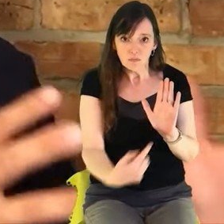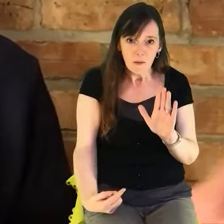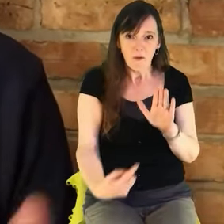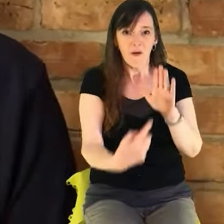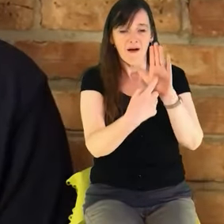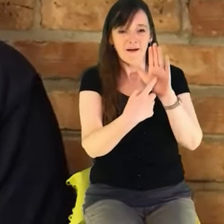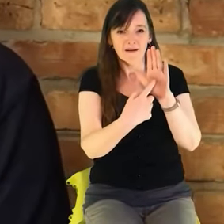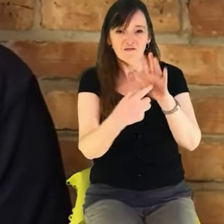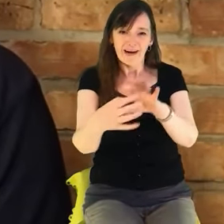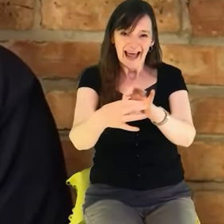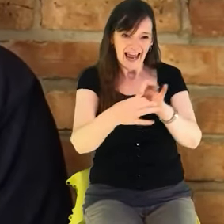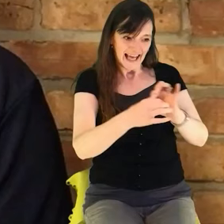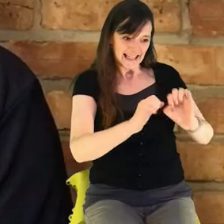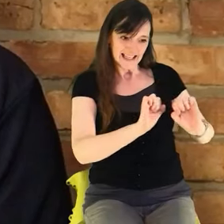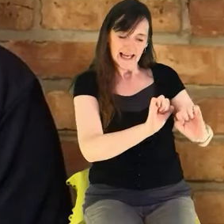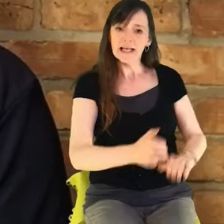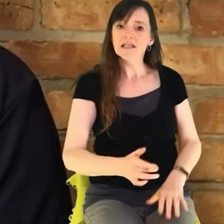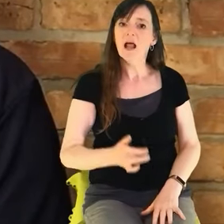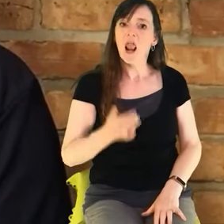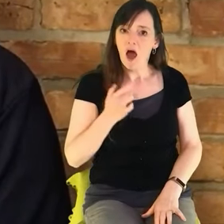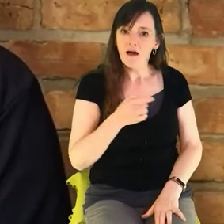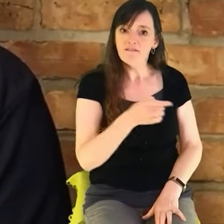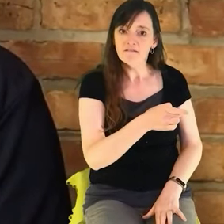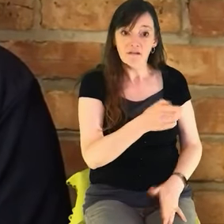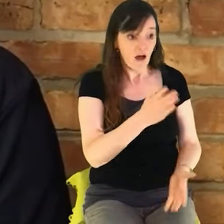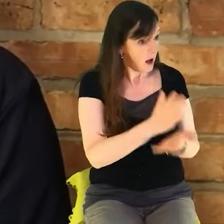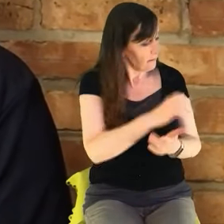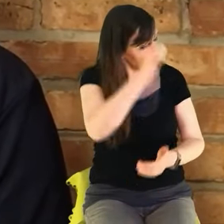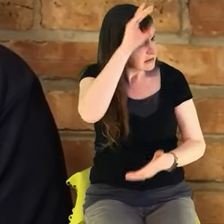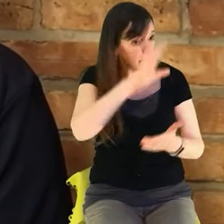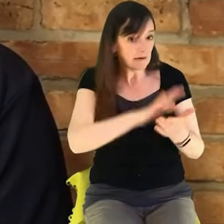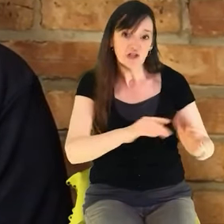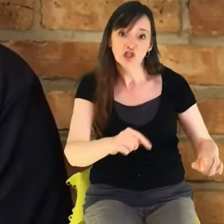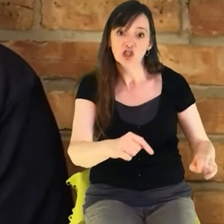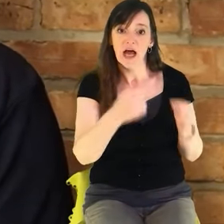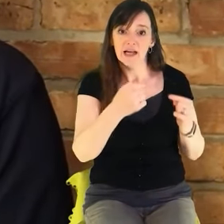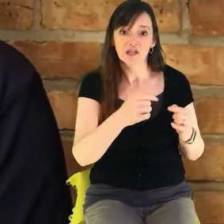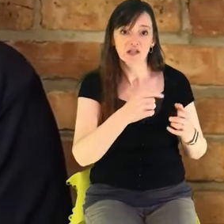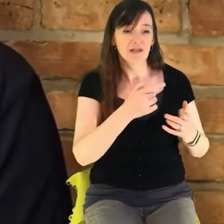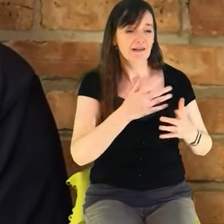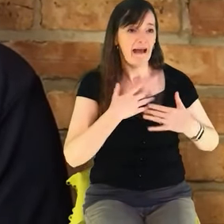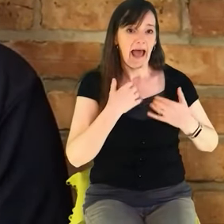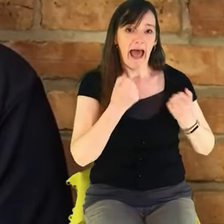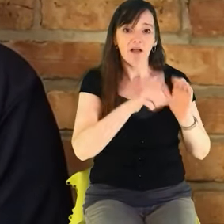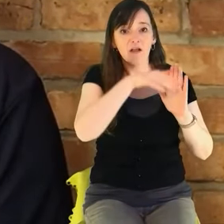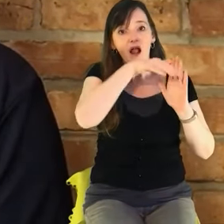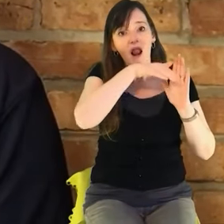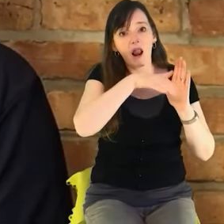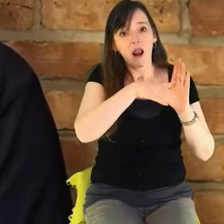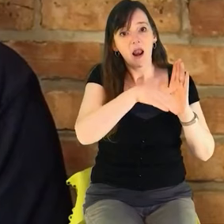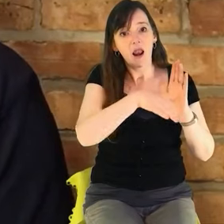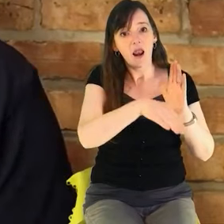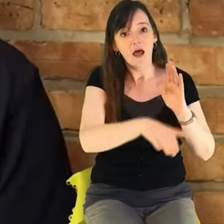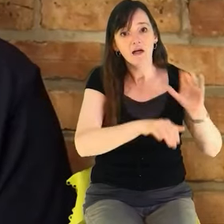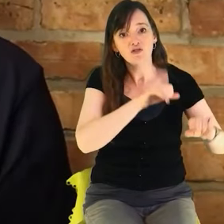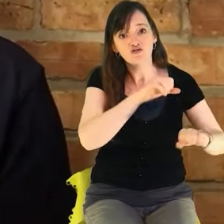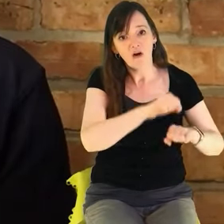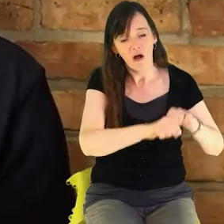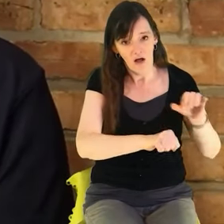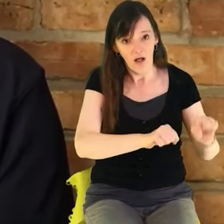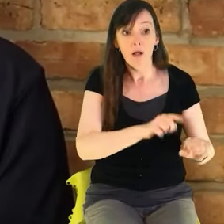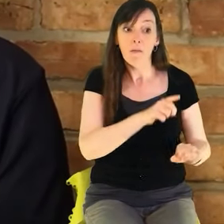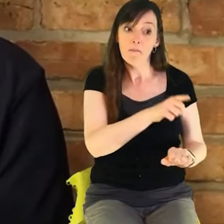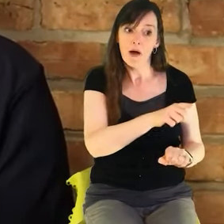what he was going through. Life was challenging. His health was a struggle. And yet Peter